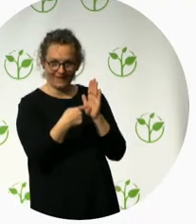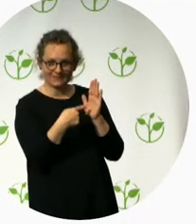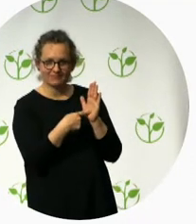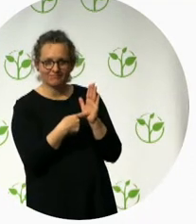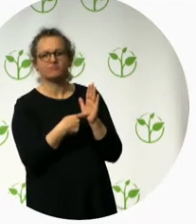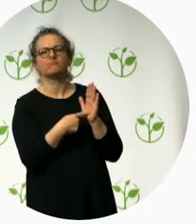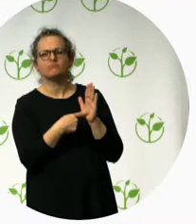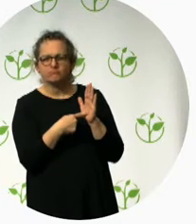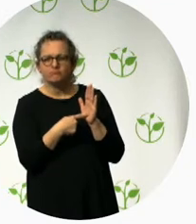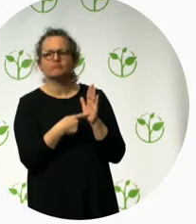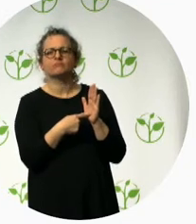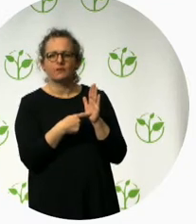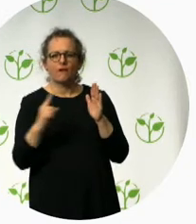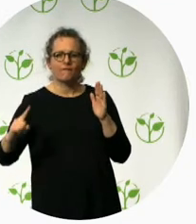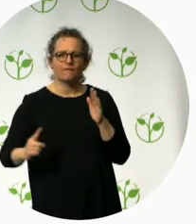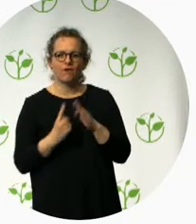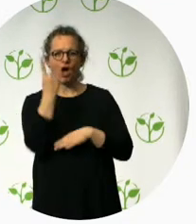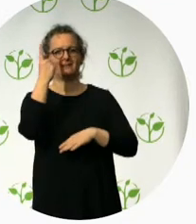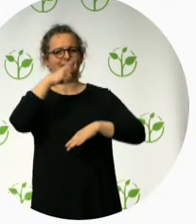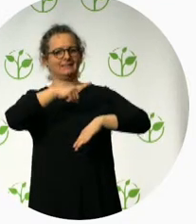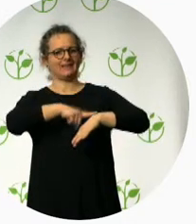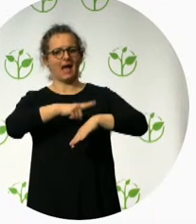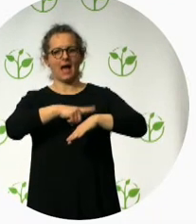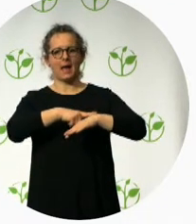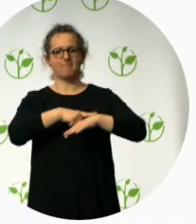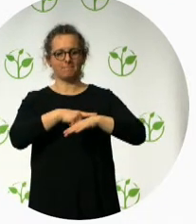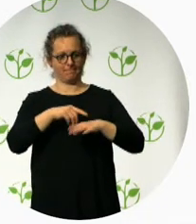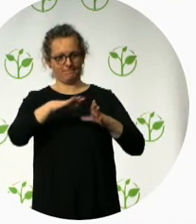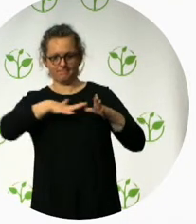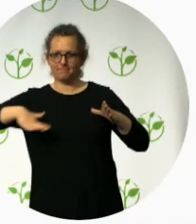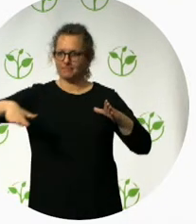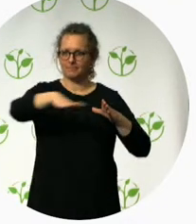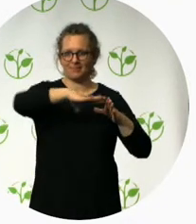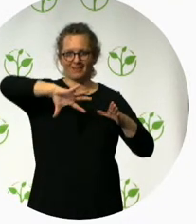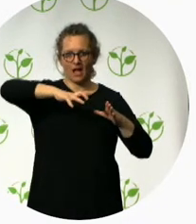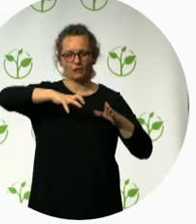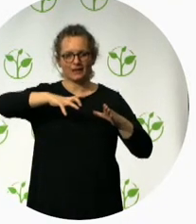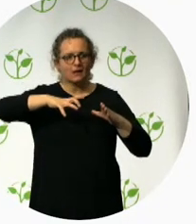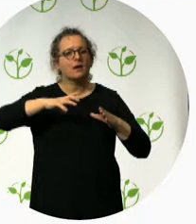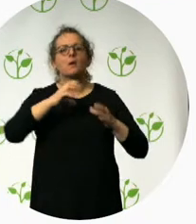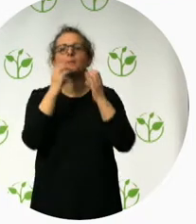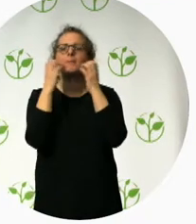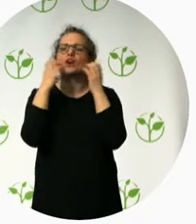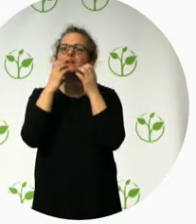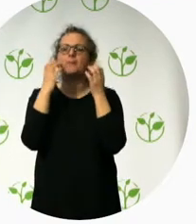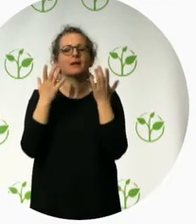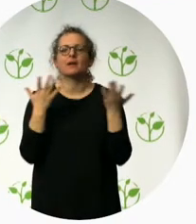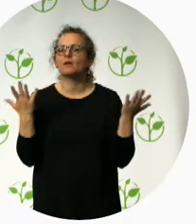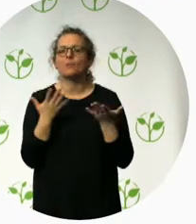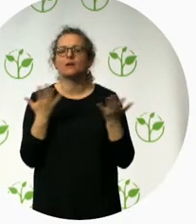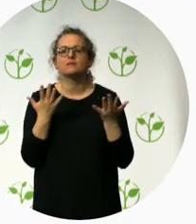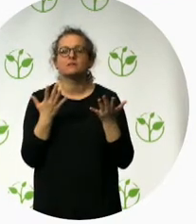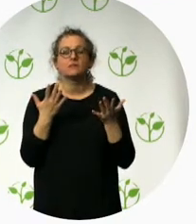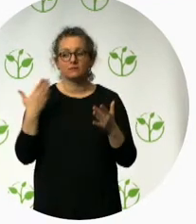is the first initiative in Mozambique country, because in Mozambique we don't have the vocational and the educational training